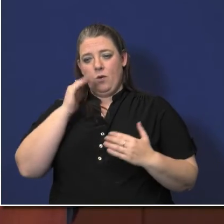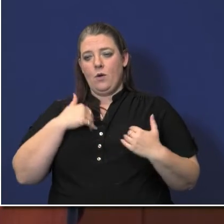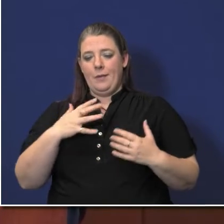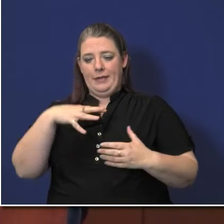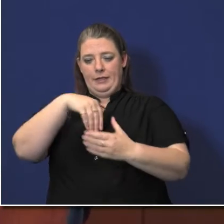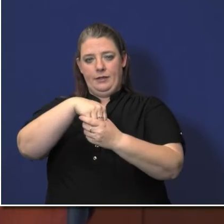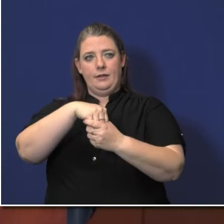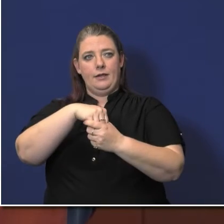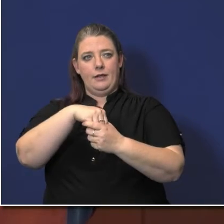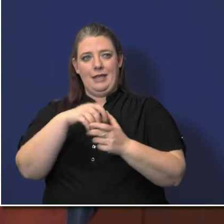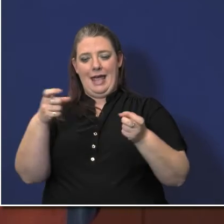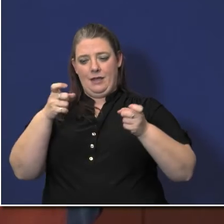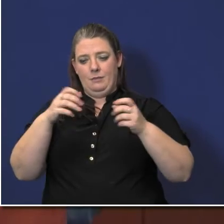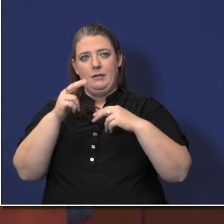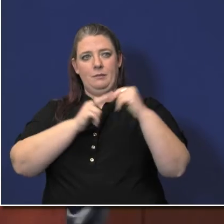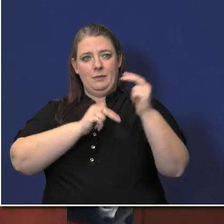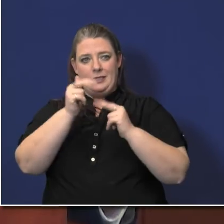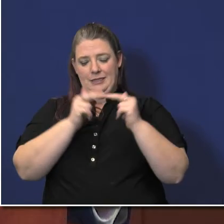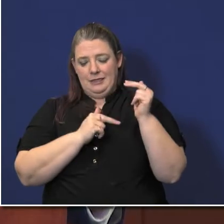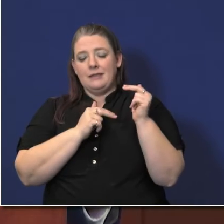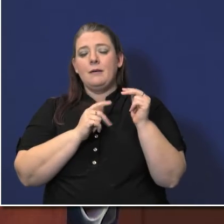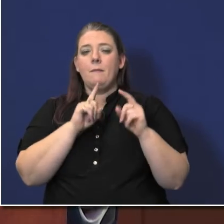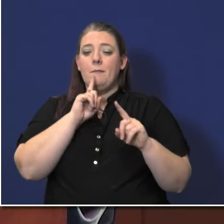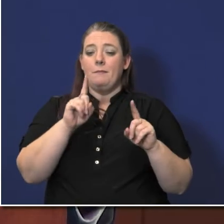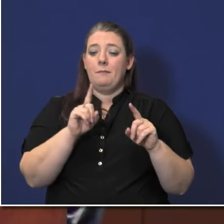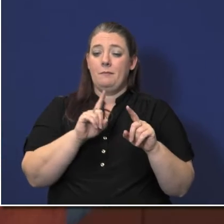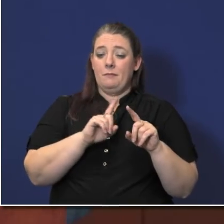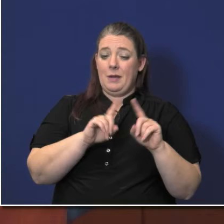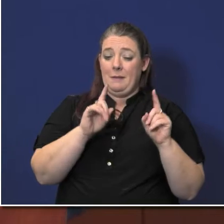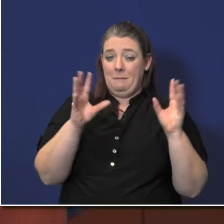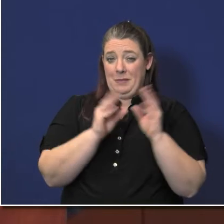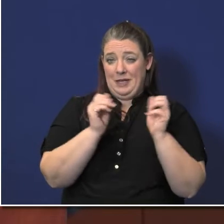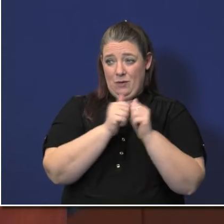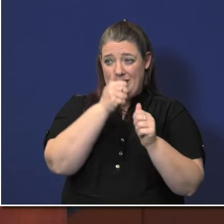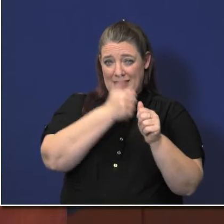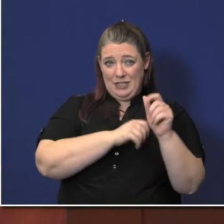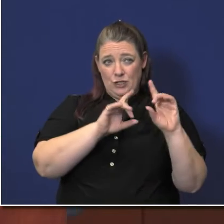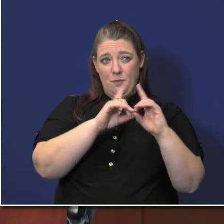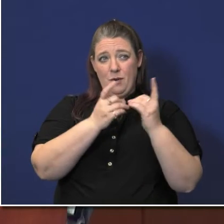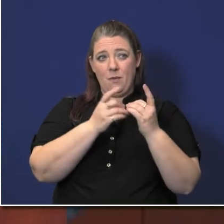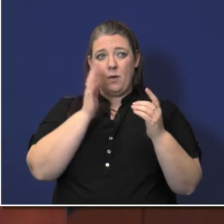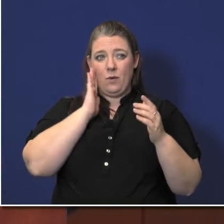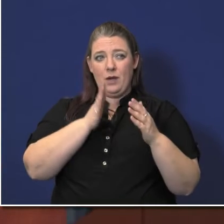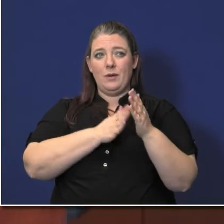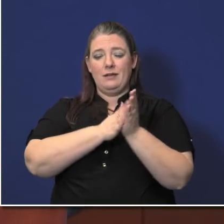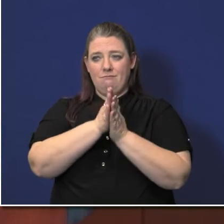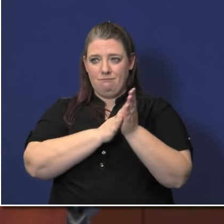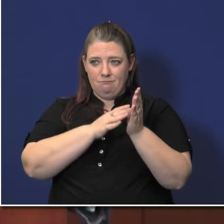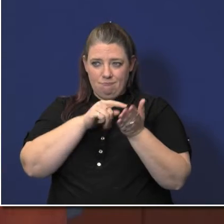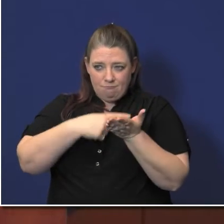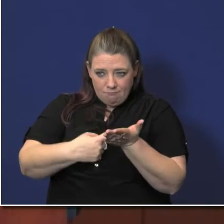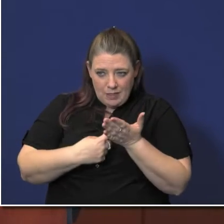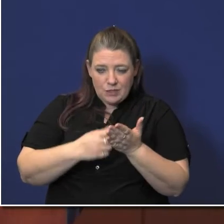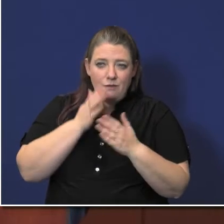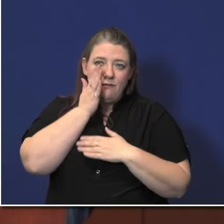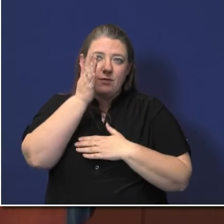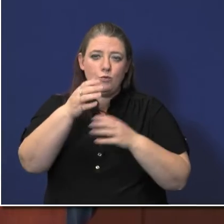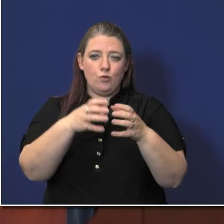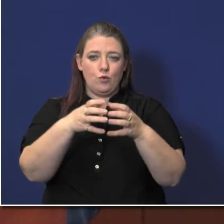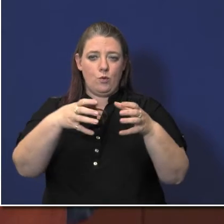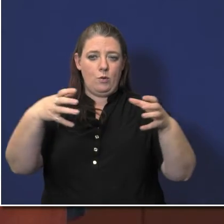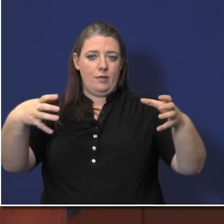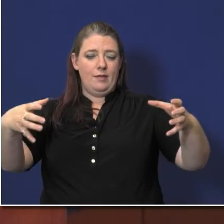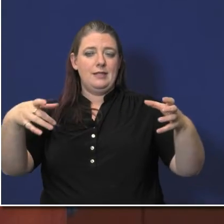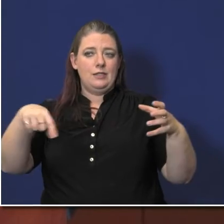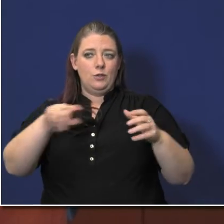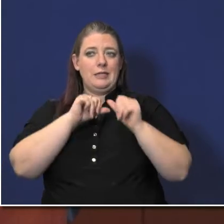the administration building. But meeting with each department, we outline future growth as you guys continue to grow and ultimately get built out. And